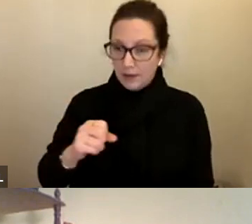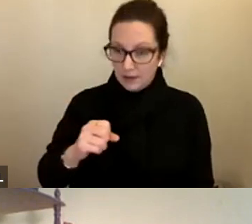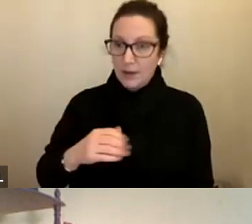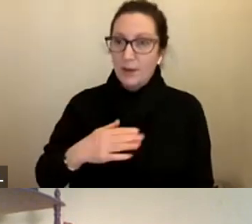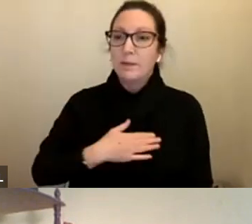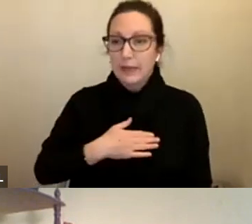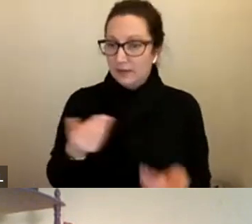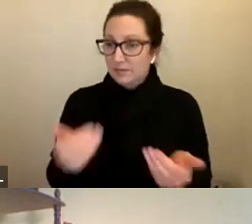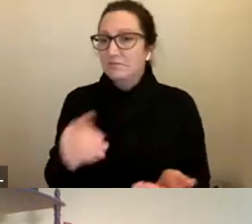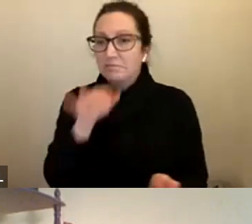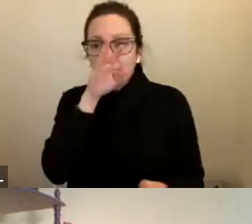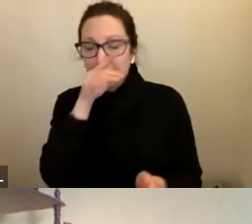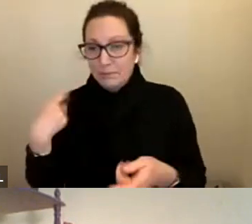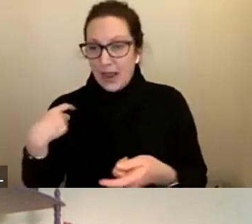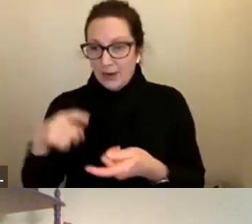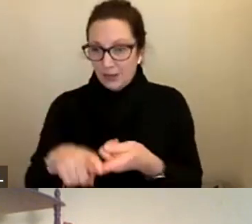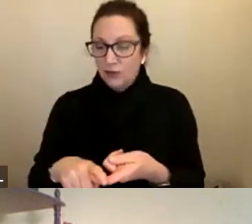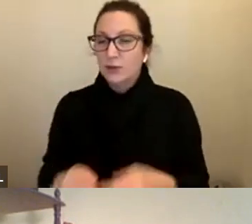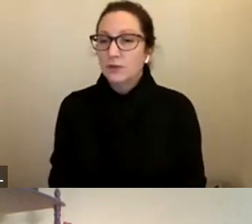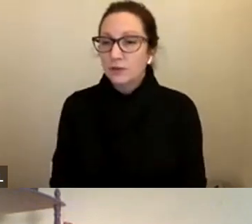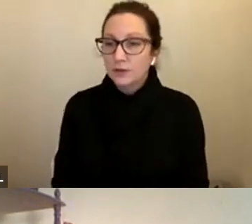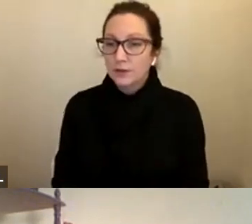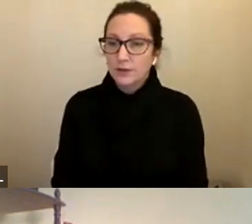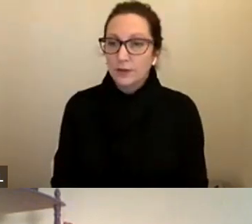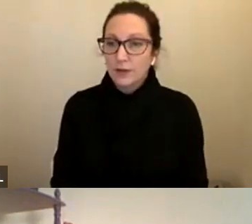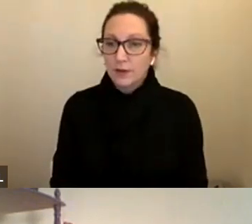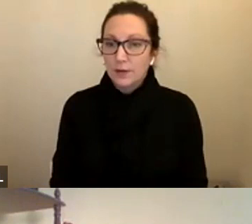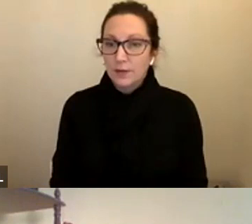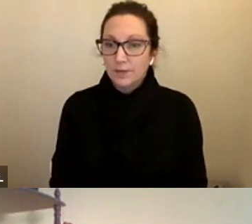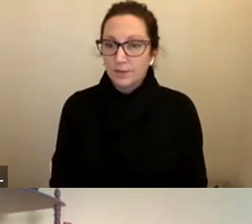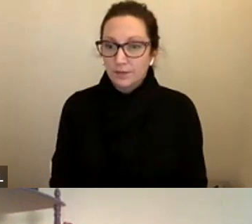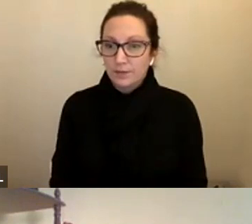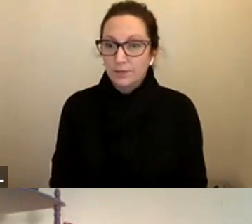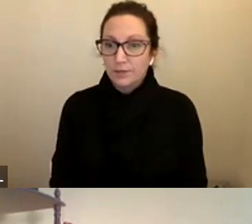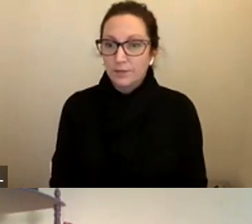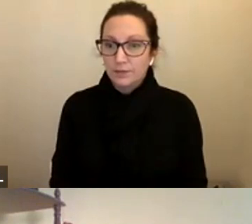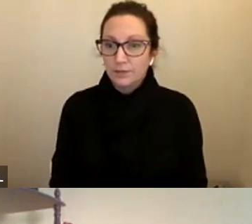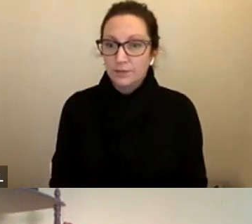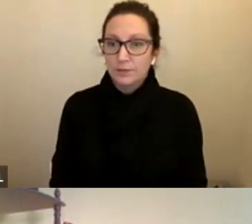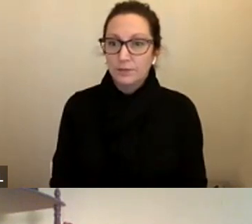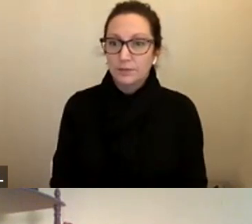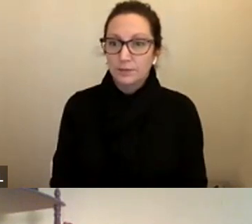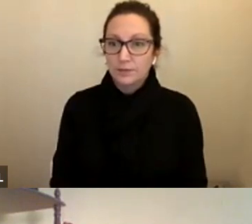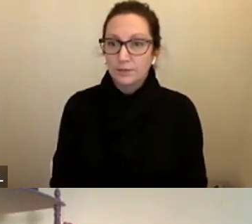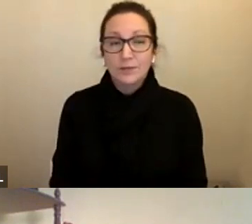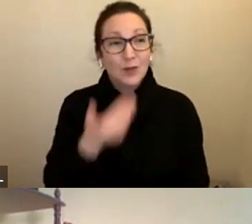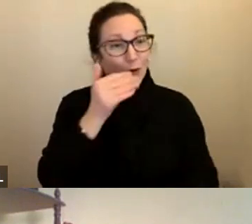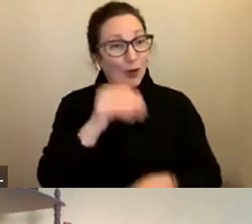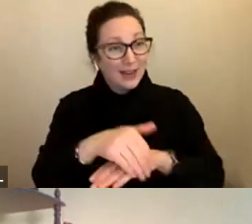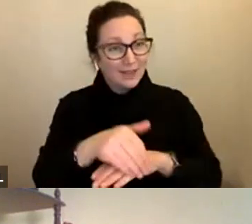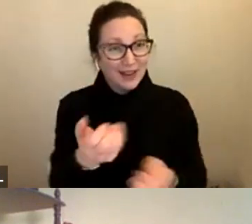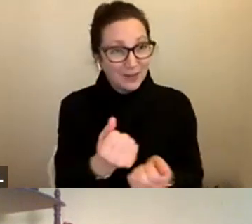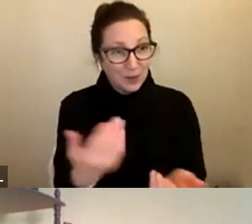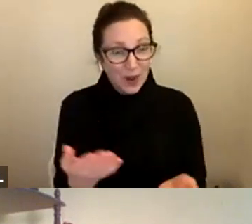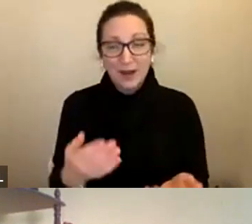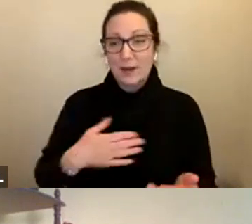Zoom channel in Spanish? And bring welcome, please. Good evening, Mr. Contempasis. Good evening, everyone.